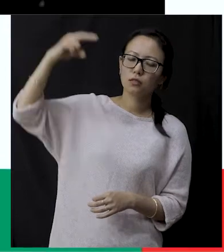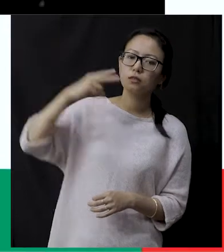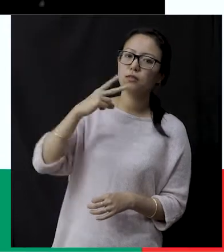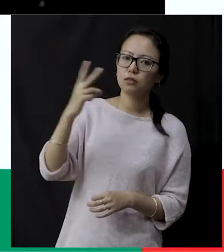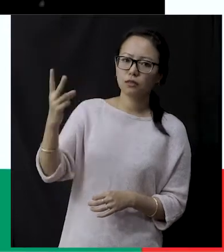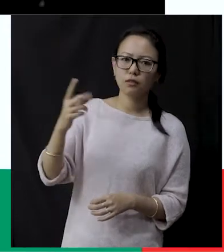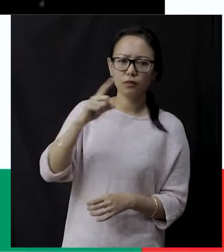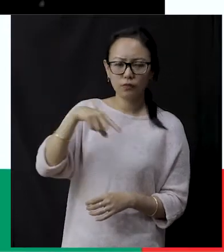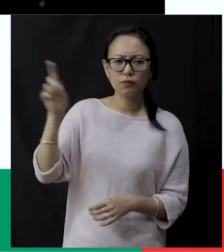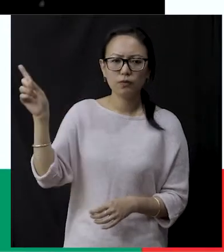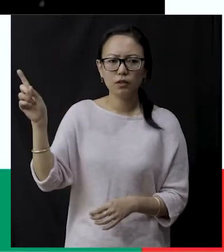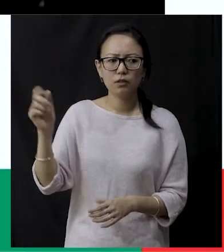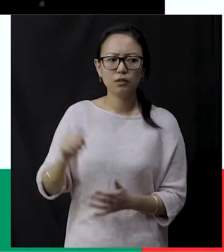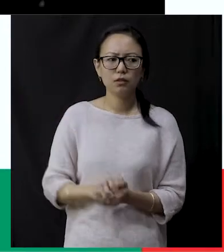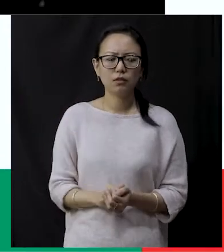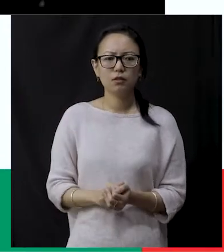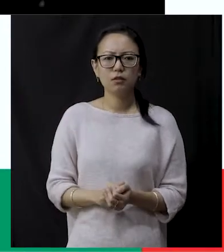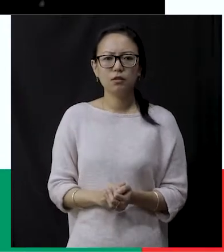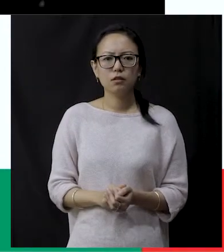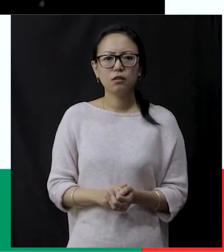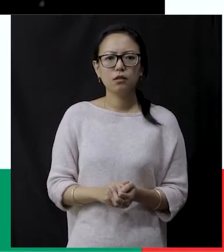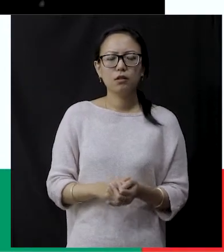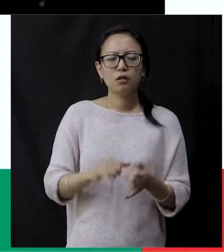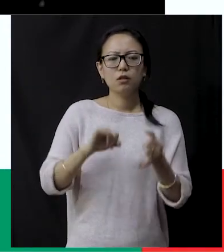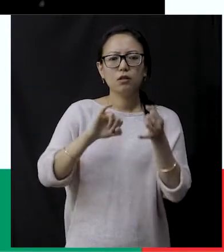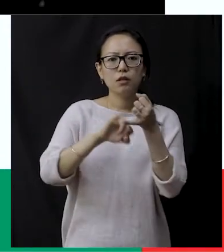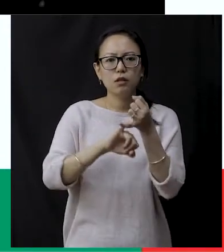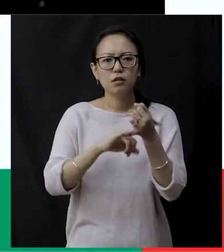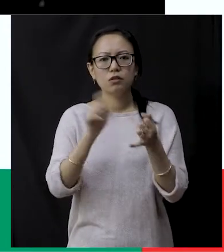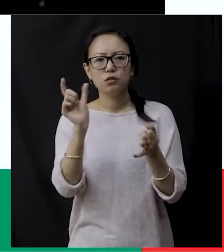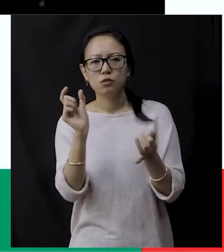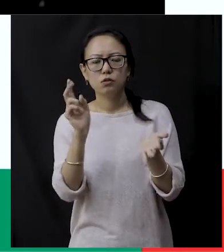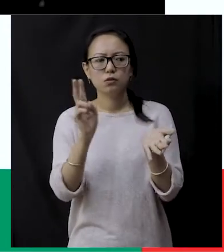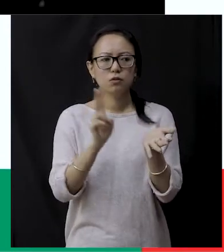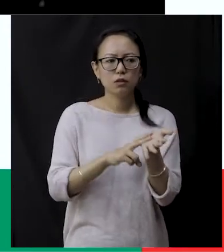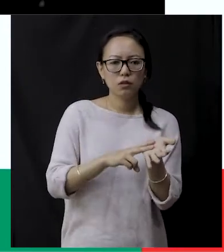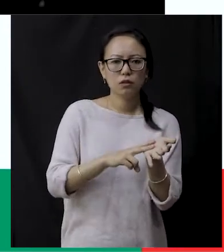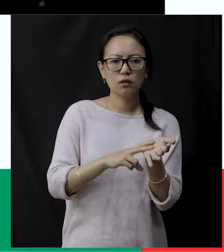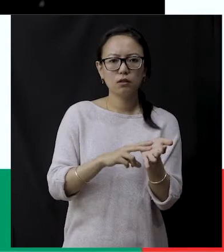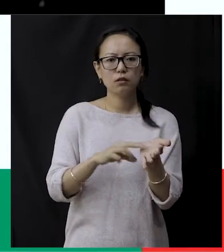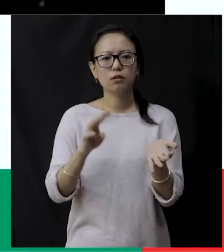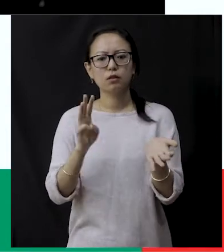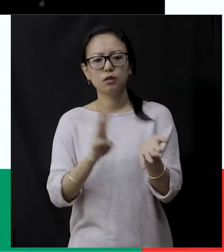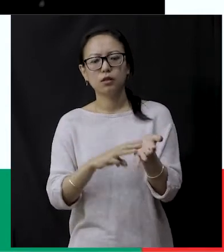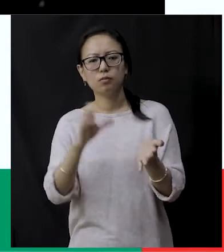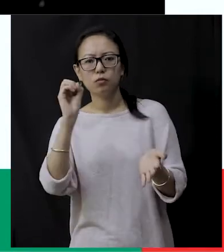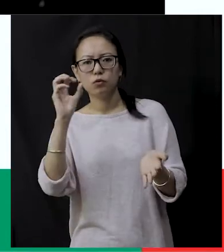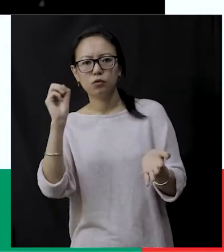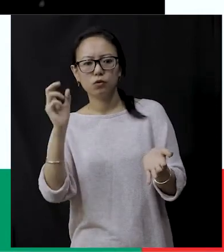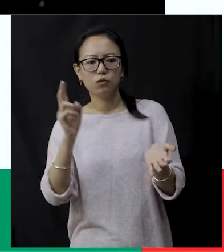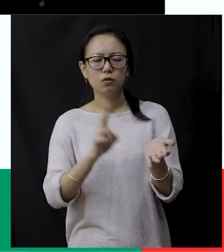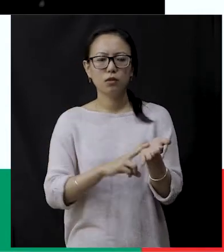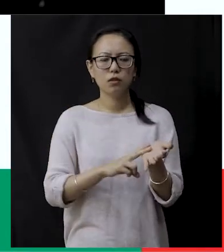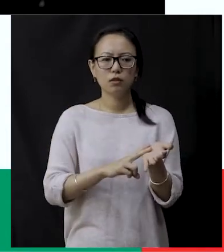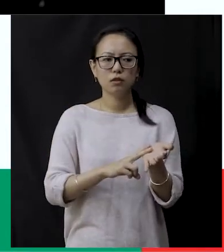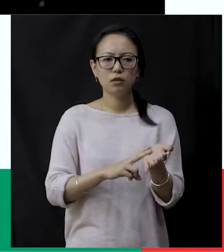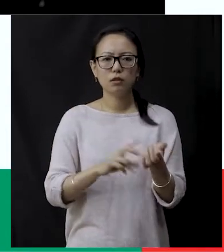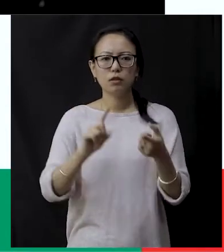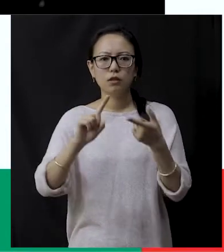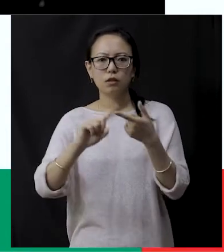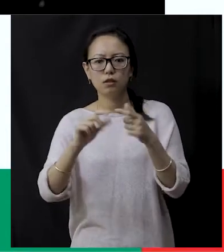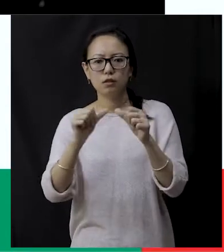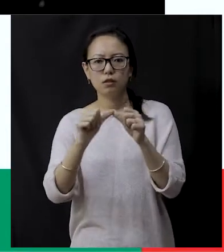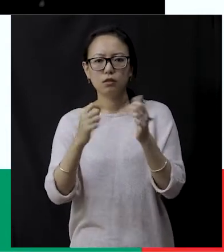sun, S-U-N, moon, M-O-O-N, earth,